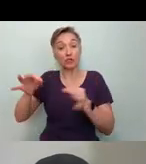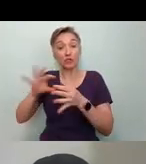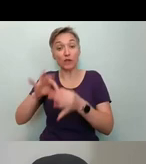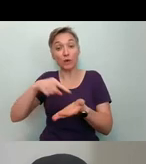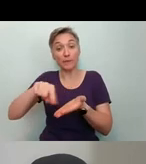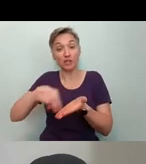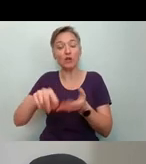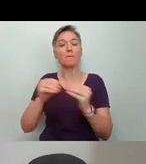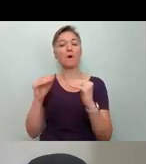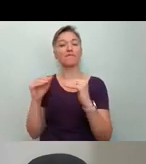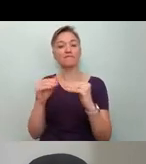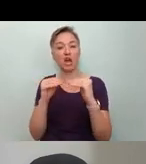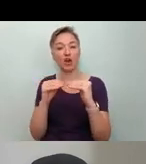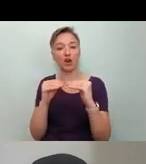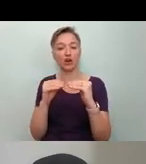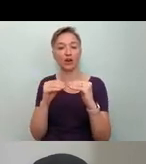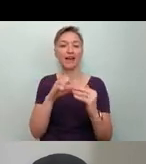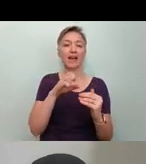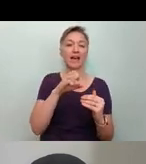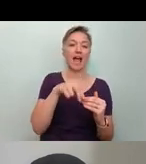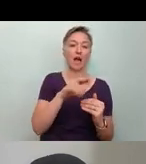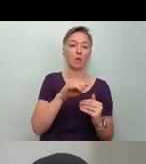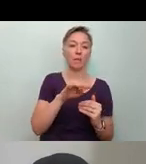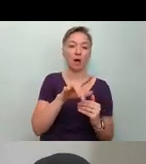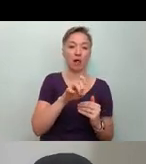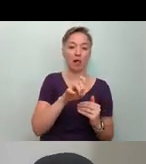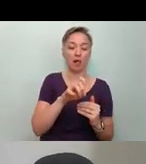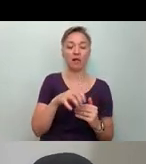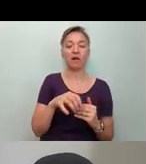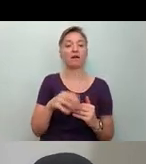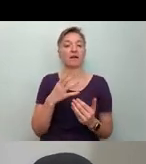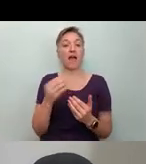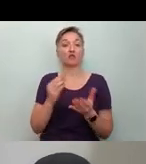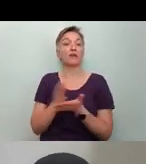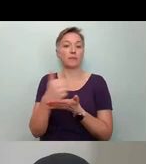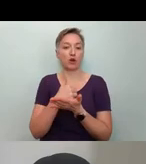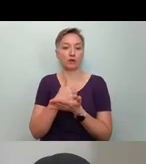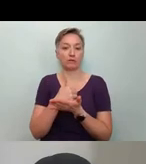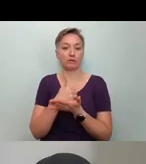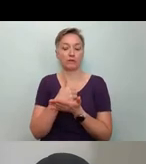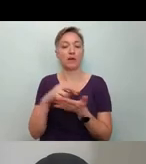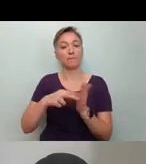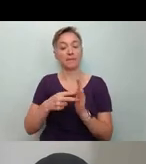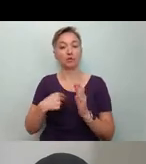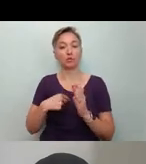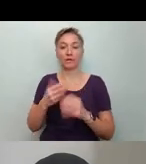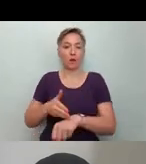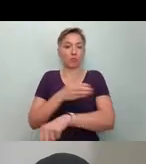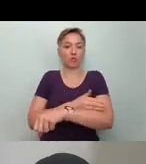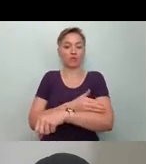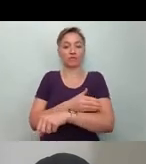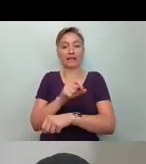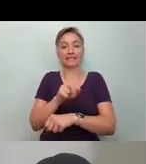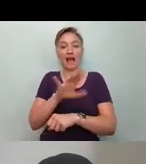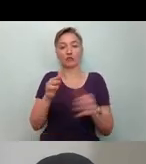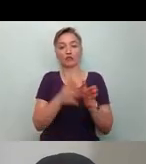and as transparently as possible, including doing a better job with our salary ranges,